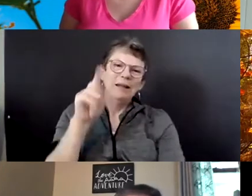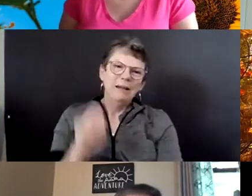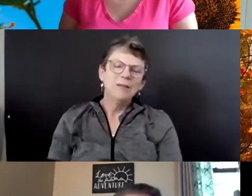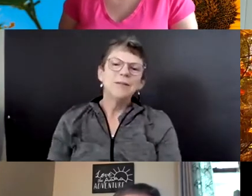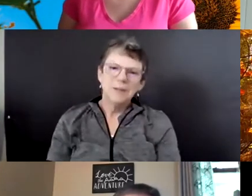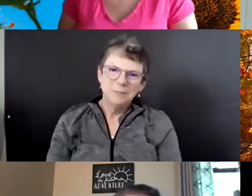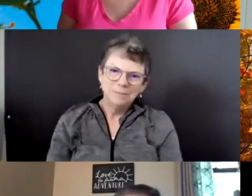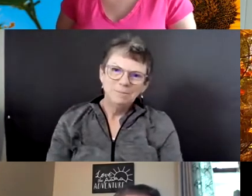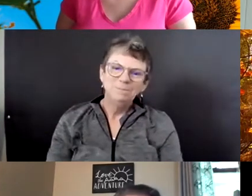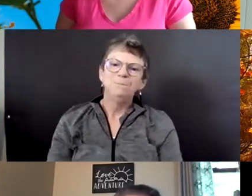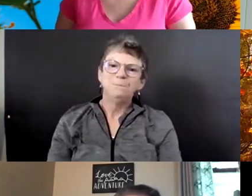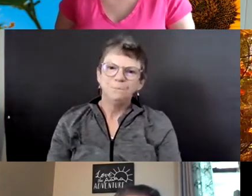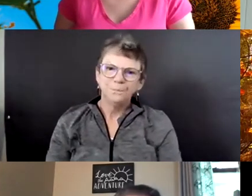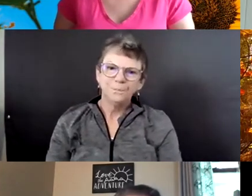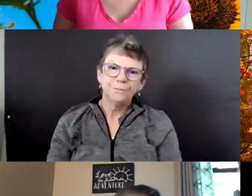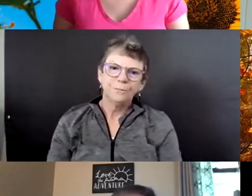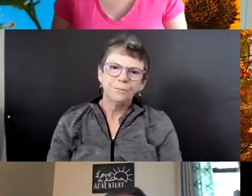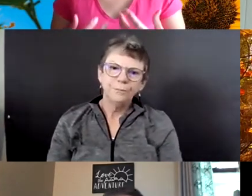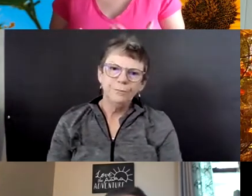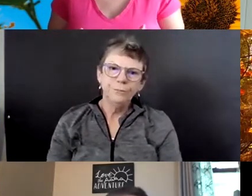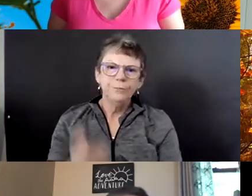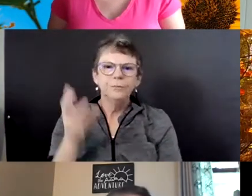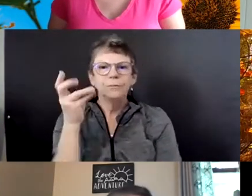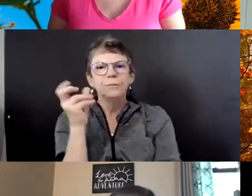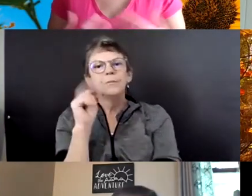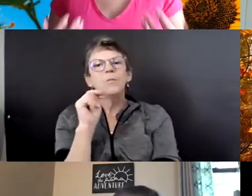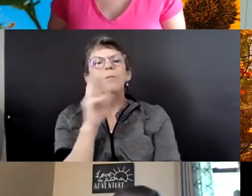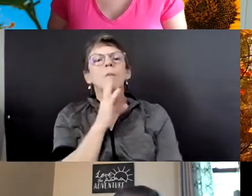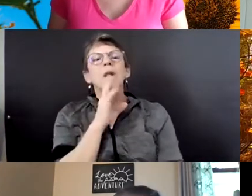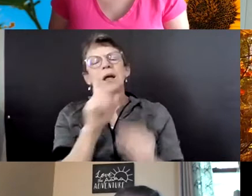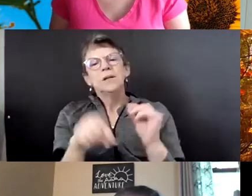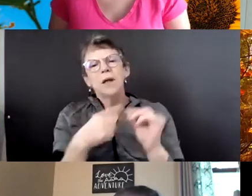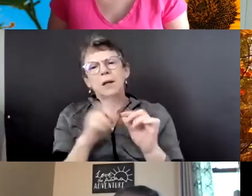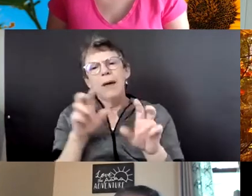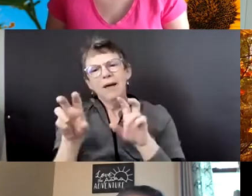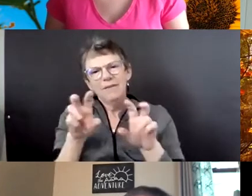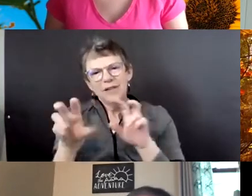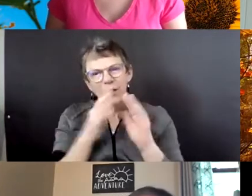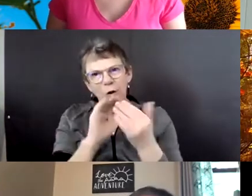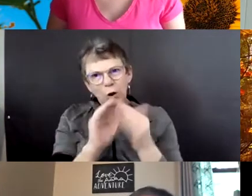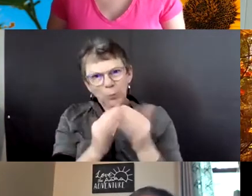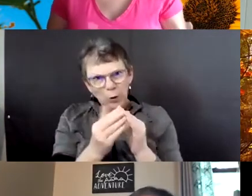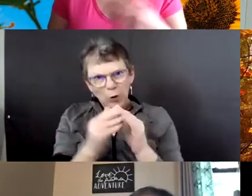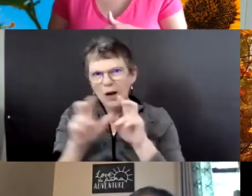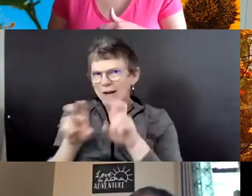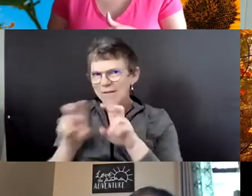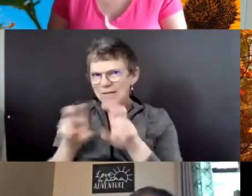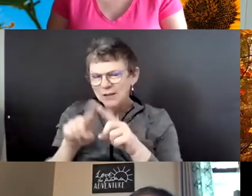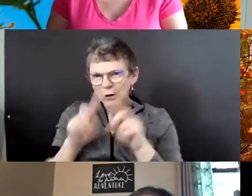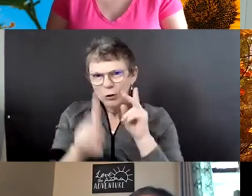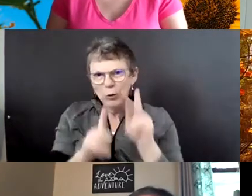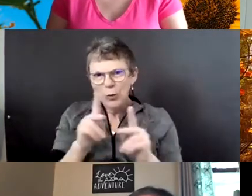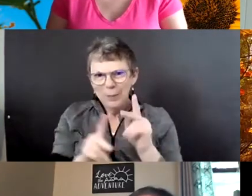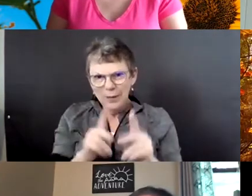Absolutely. Thank you. And when we talk about, investing into our community, investing into our people, Kansas is an employment